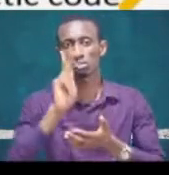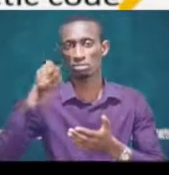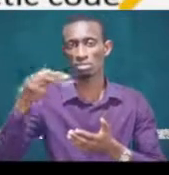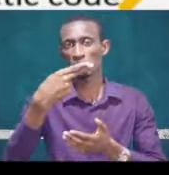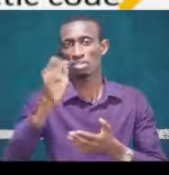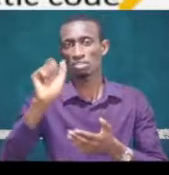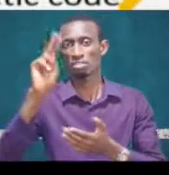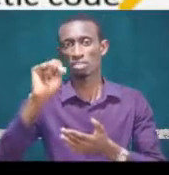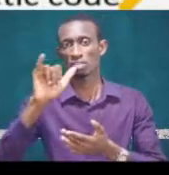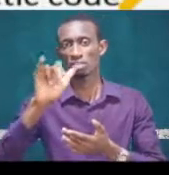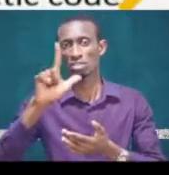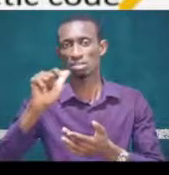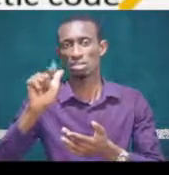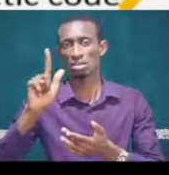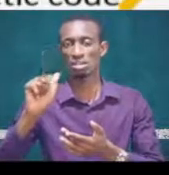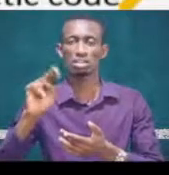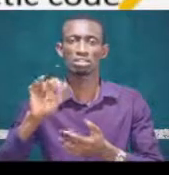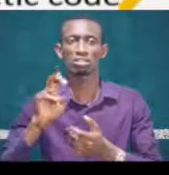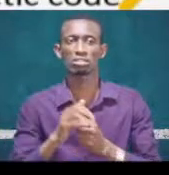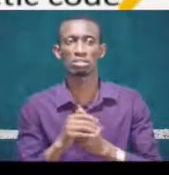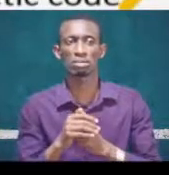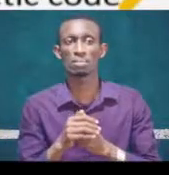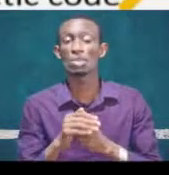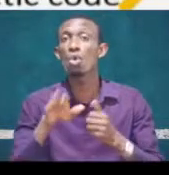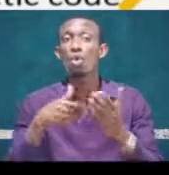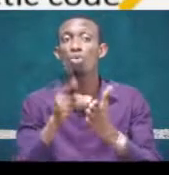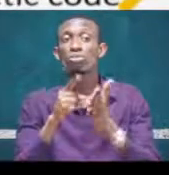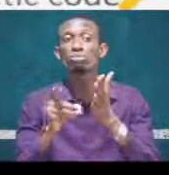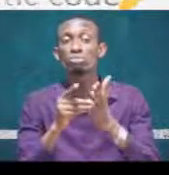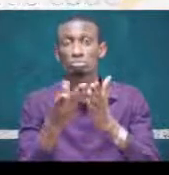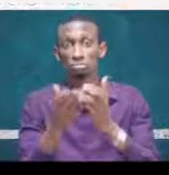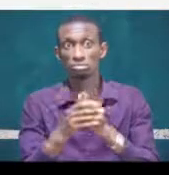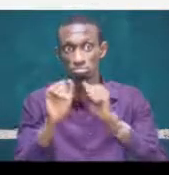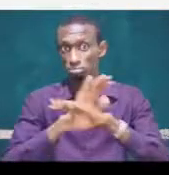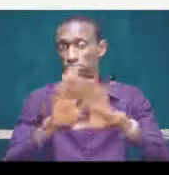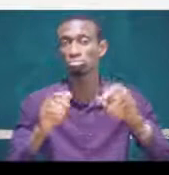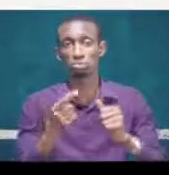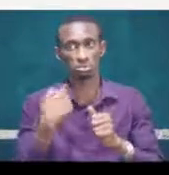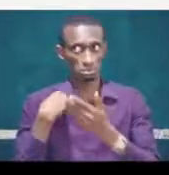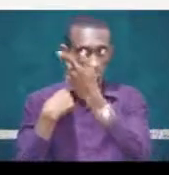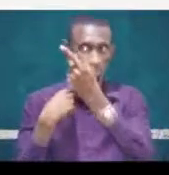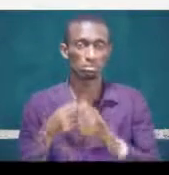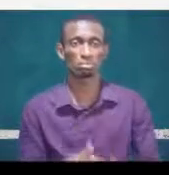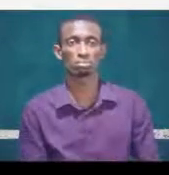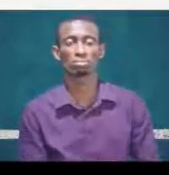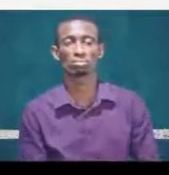not until 1966, the whole dictionary was determined, which is here.